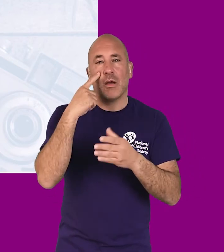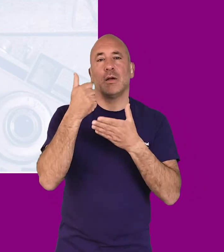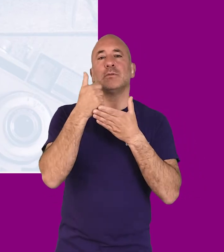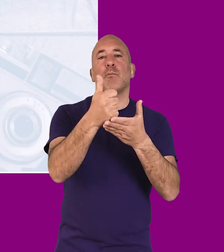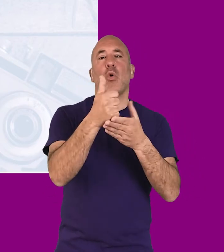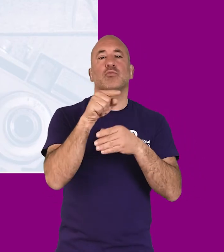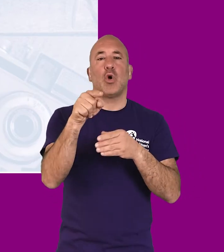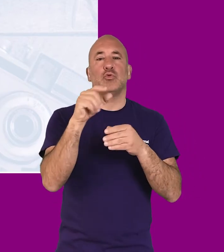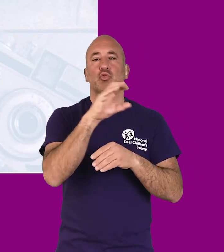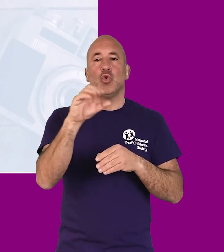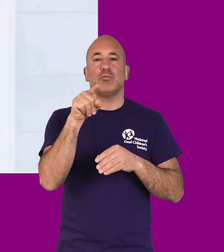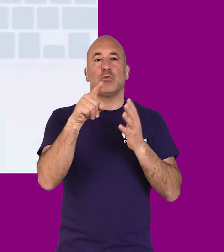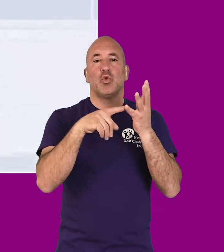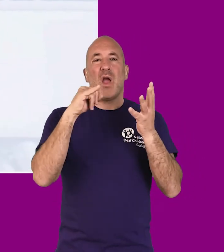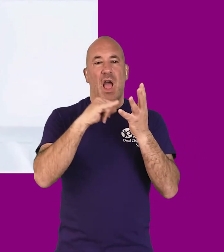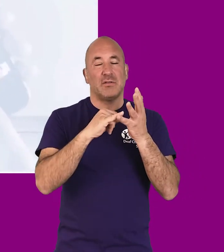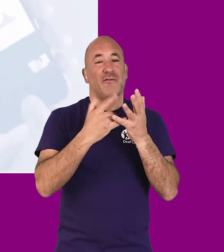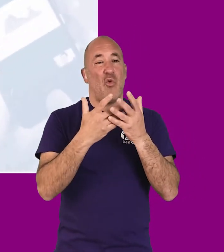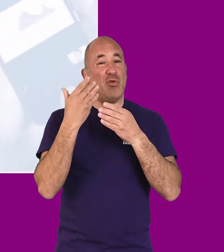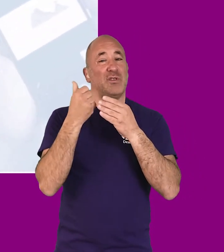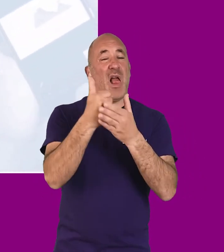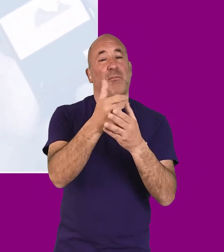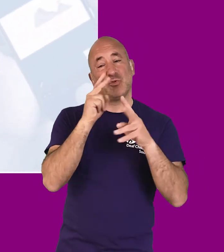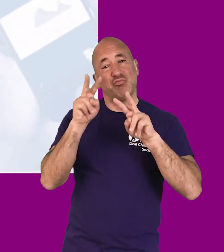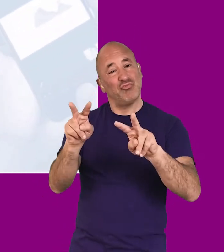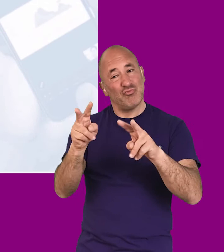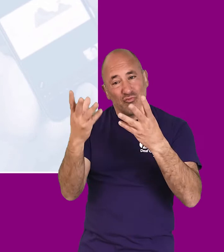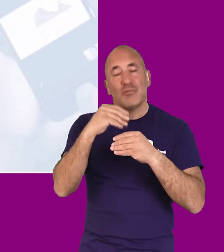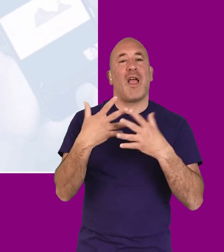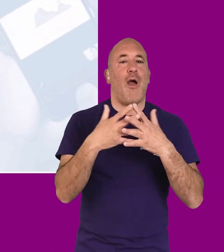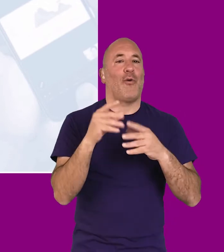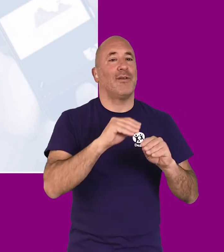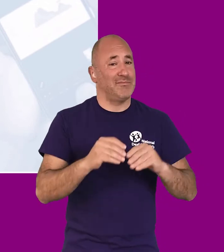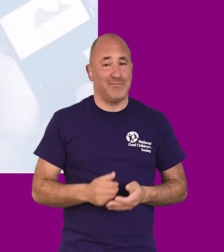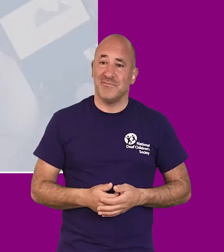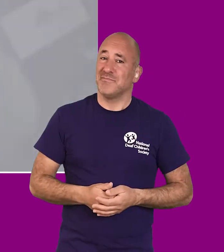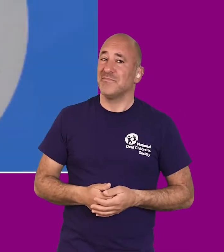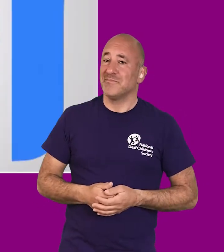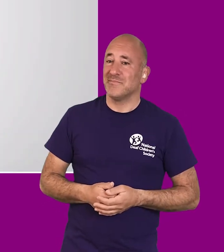visit support.zoom.us for 24/7 assistance.